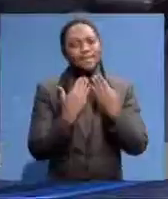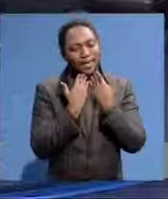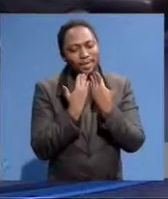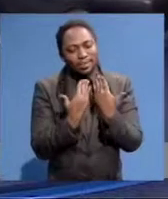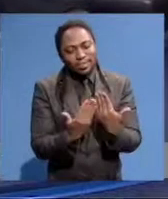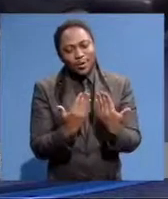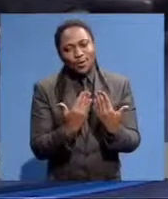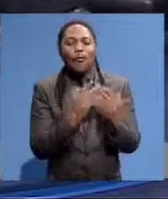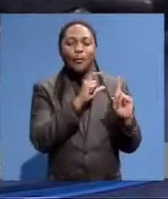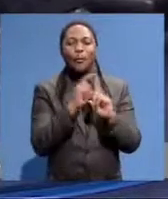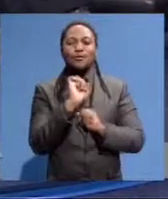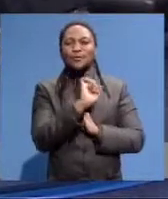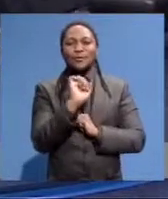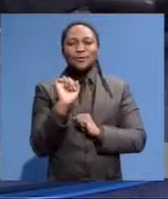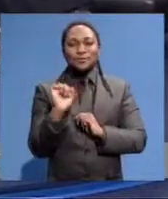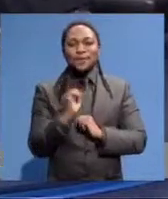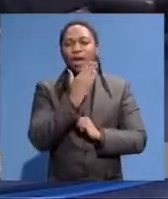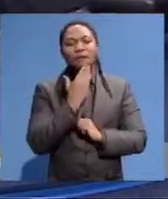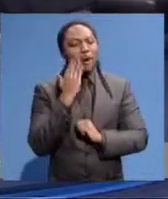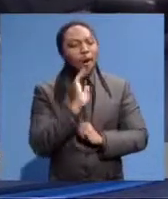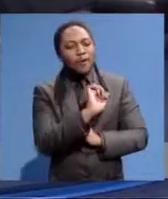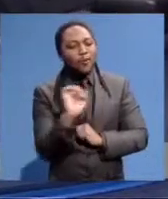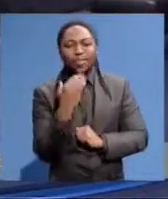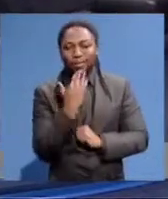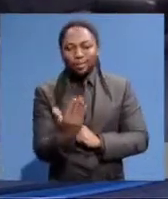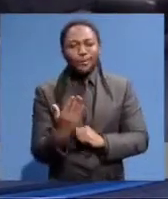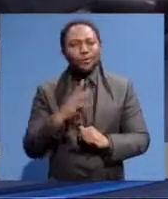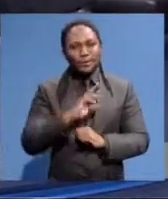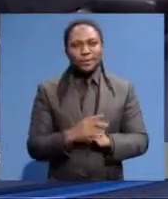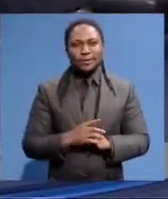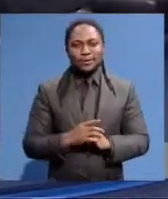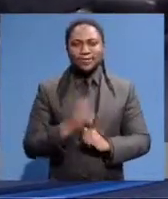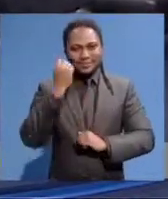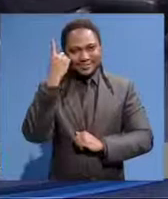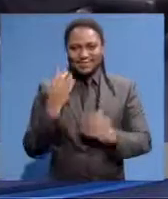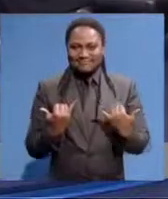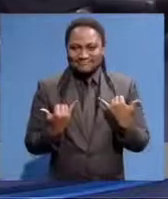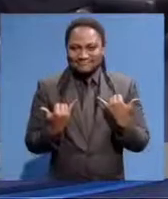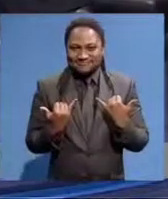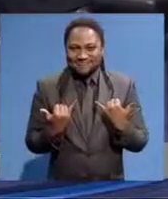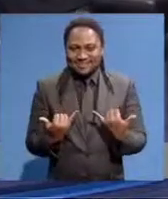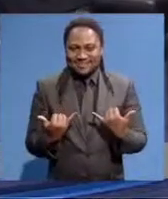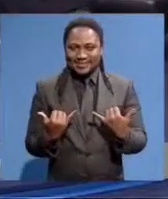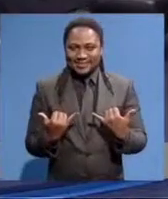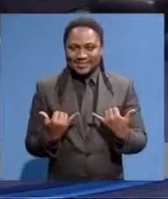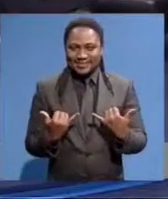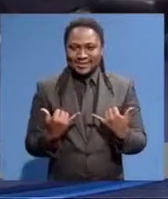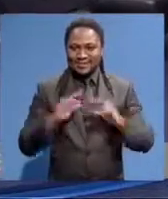great words and your kindness and being so gracious. We understand that the entire nation is calling upon you to bless them with their